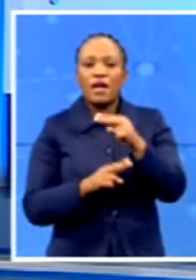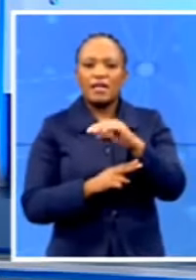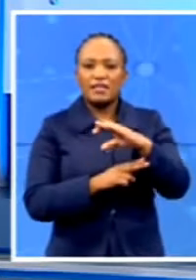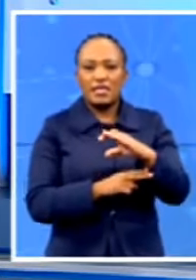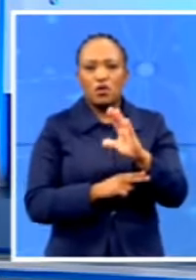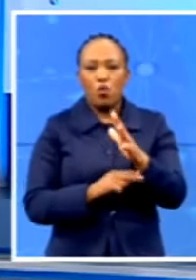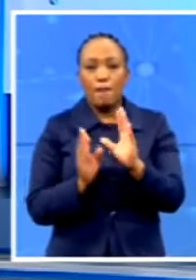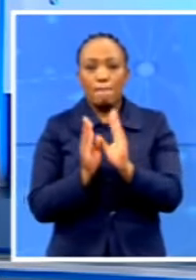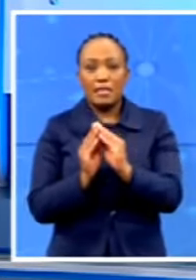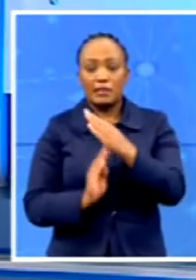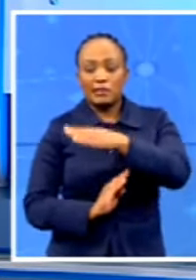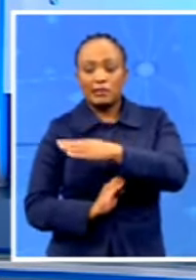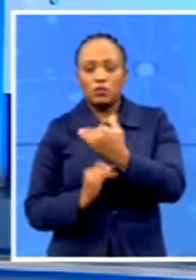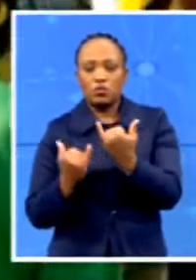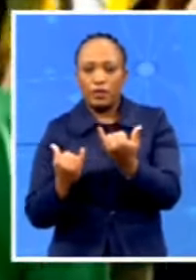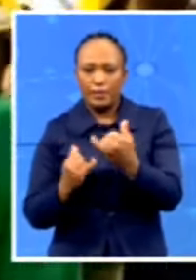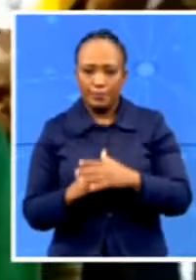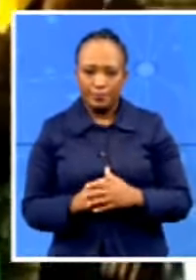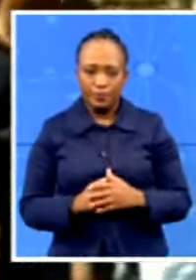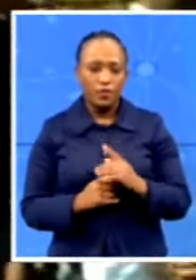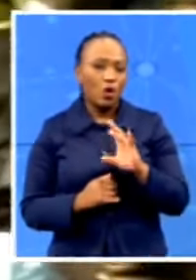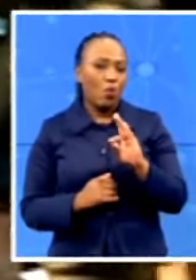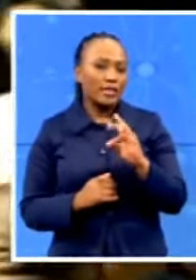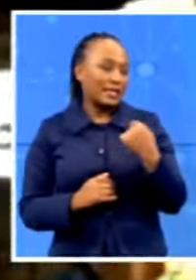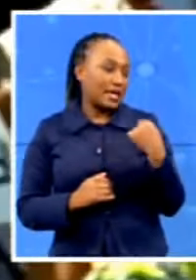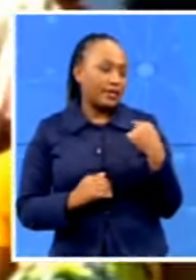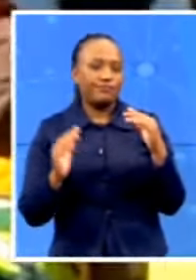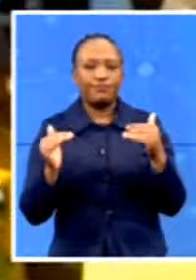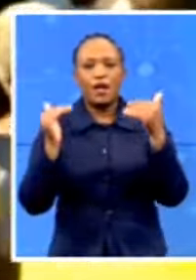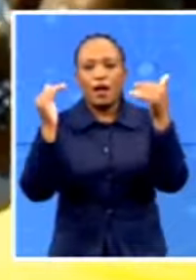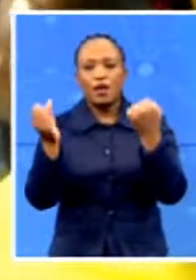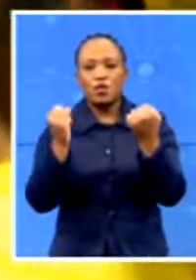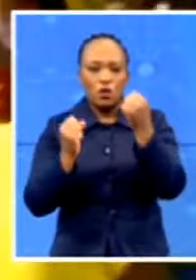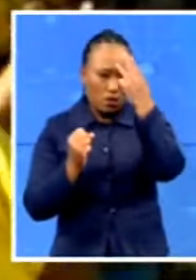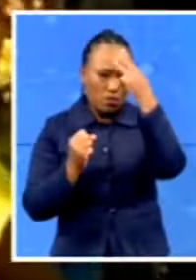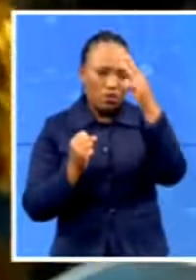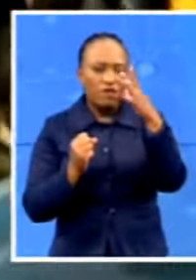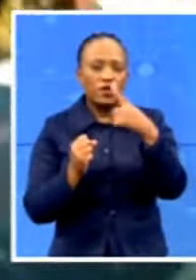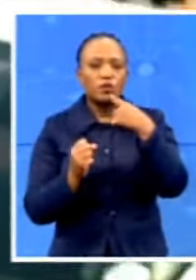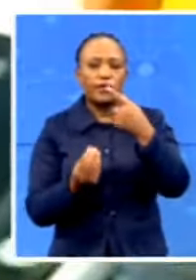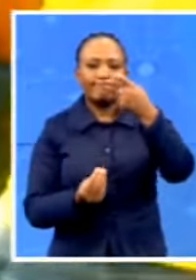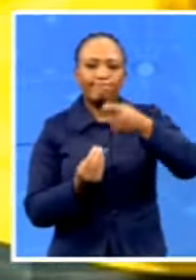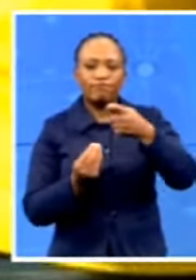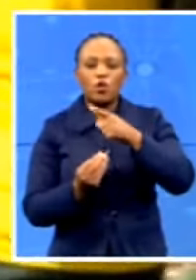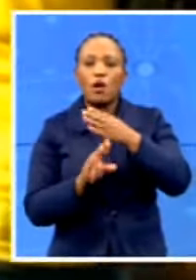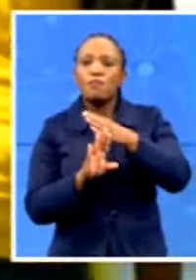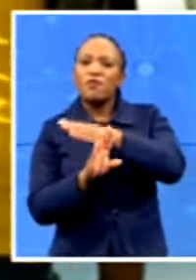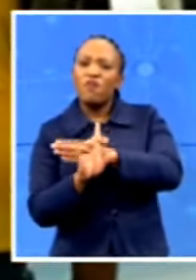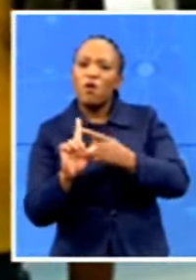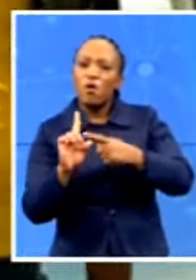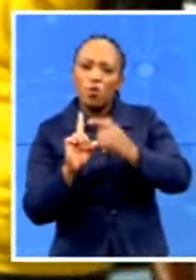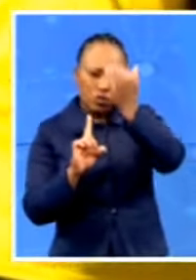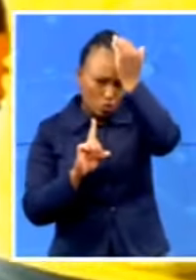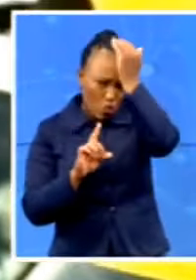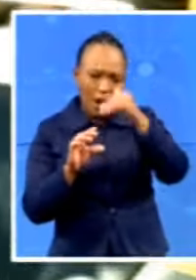On Wednesday, the High Court in Pretoria ruled that Zuma's release from prison on medical parole in September was unlawful. It has since